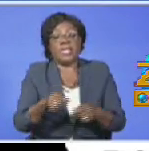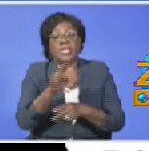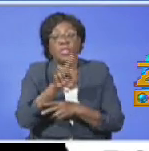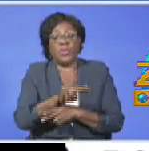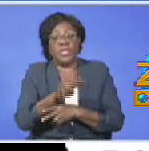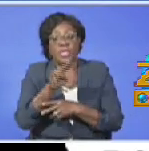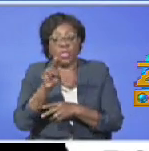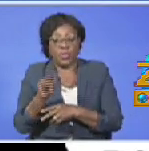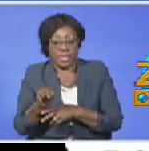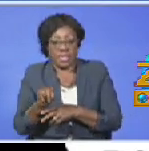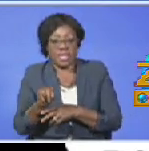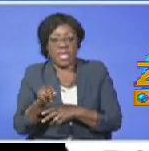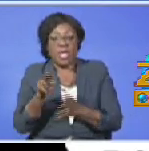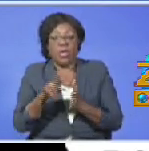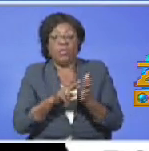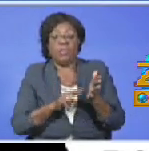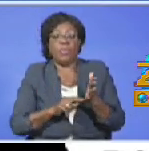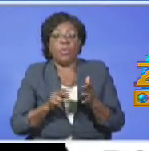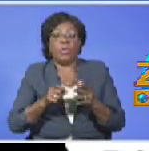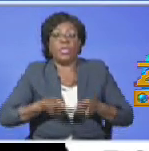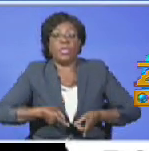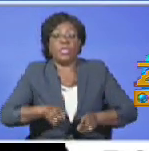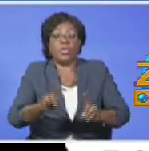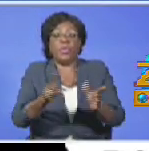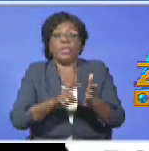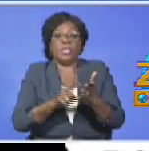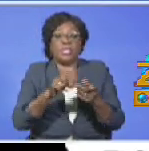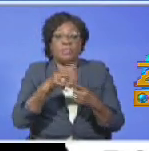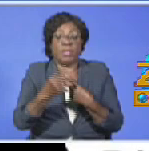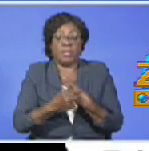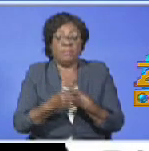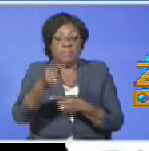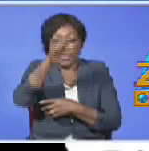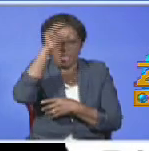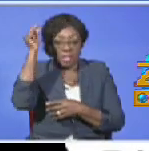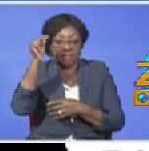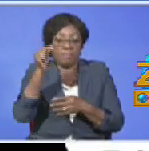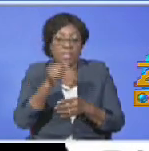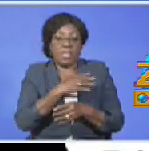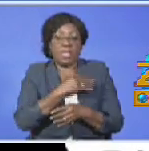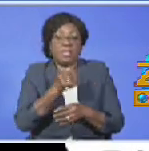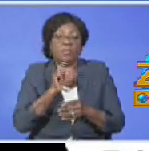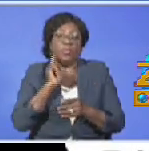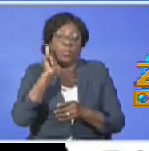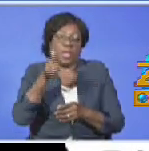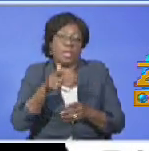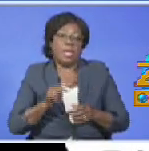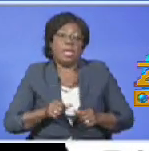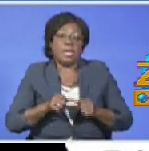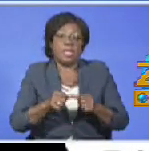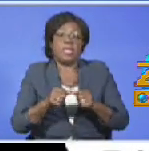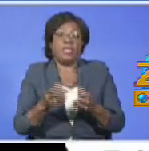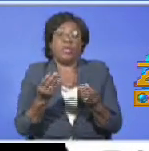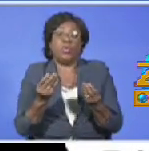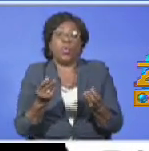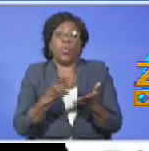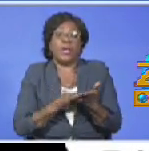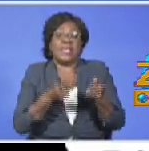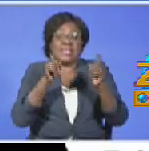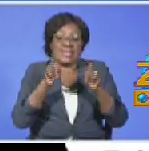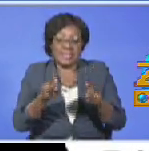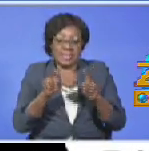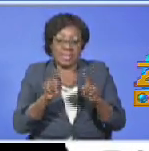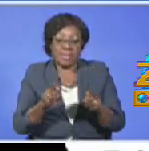2020 fiscal strategy report during this month. Further, the government has signaled that it will continue to do what is necessary